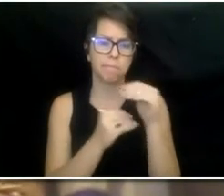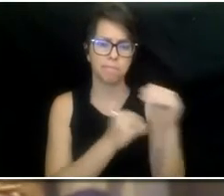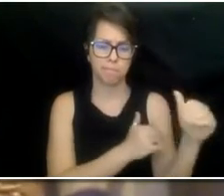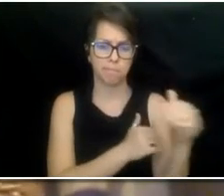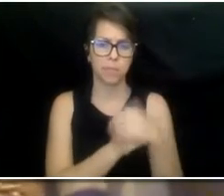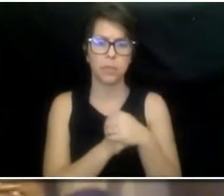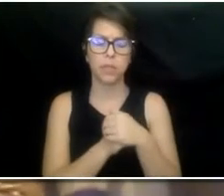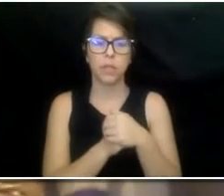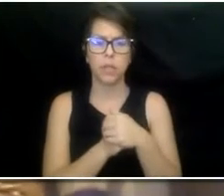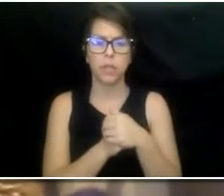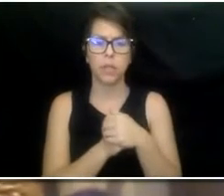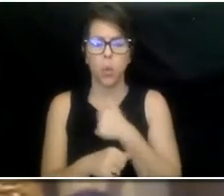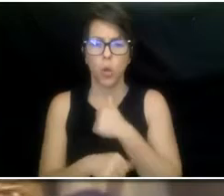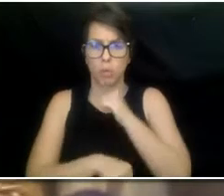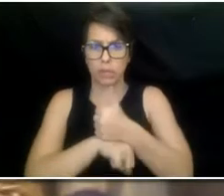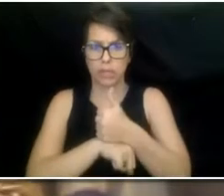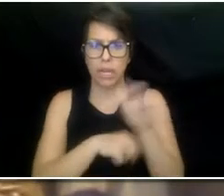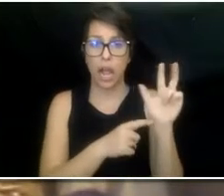thank